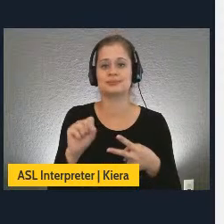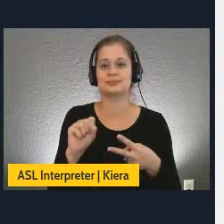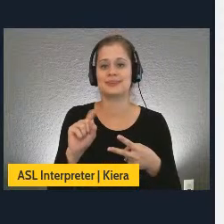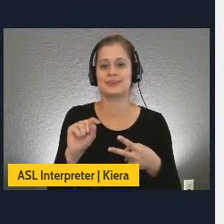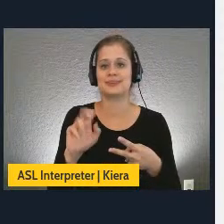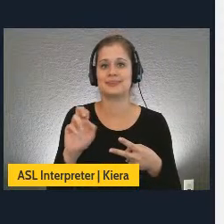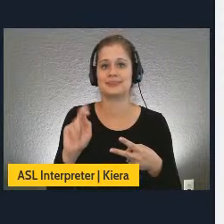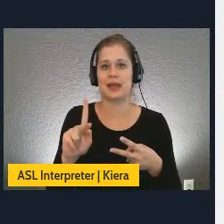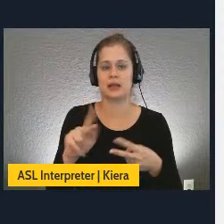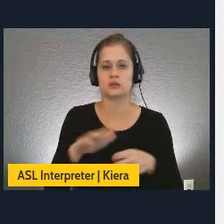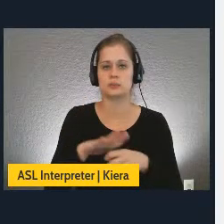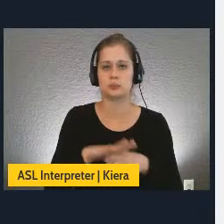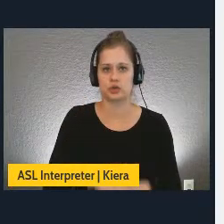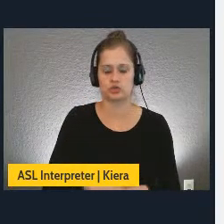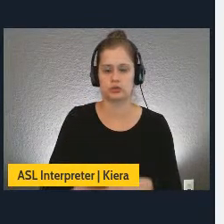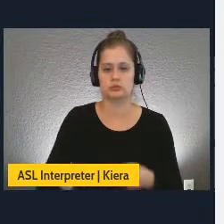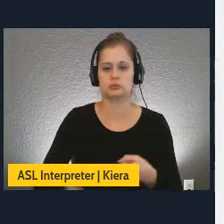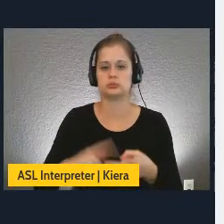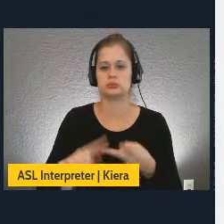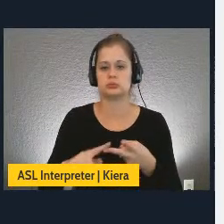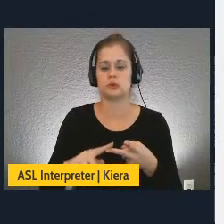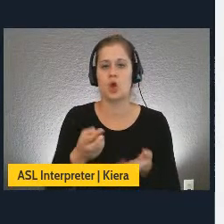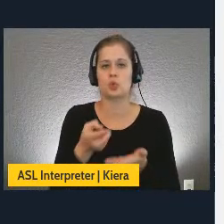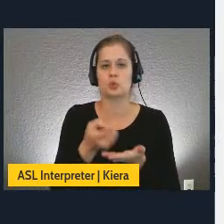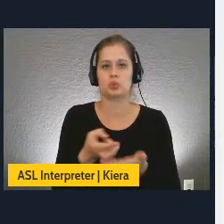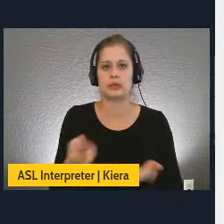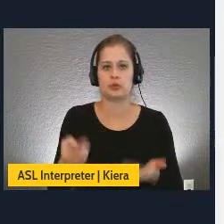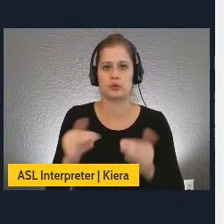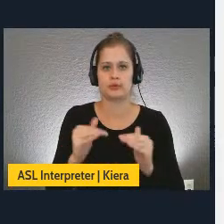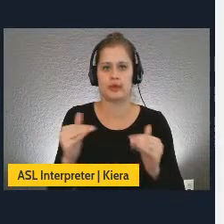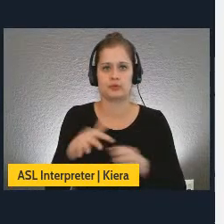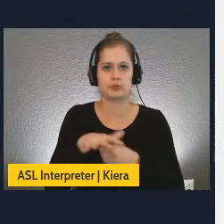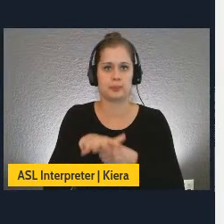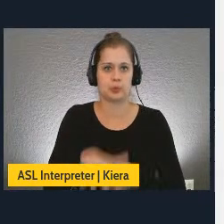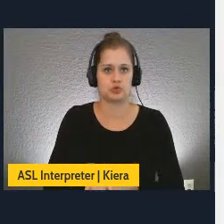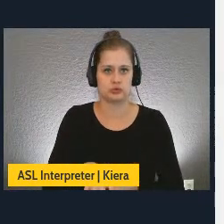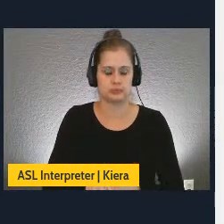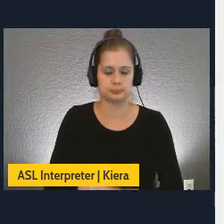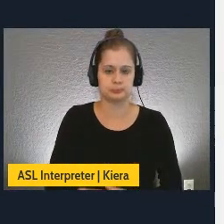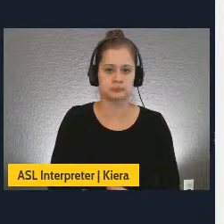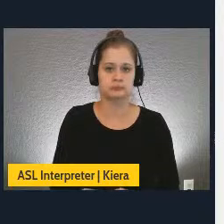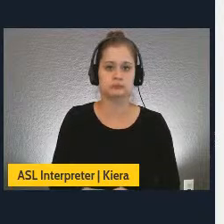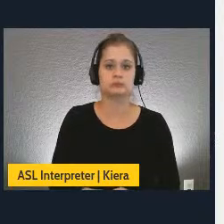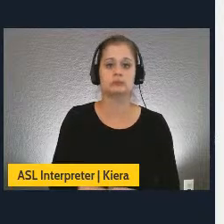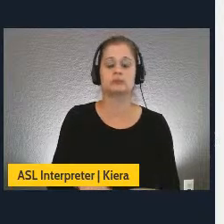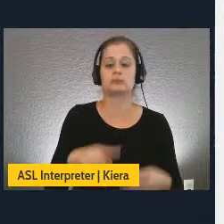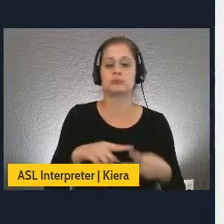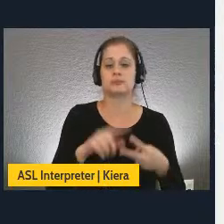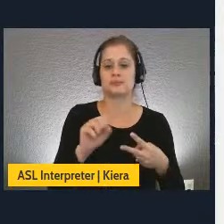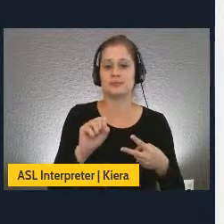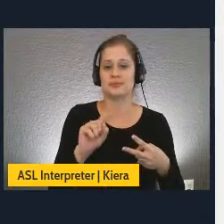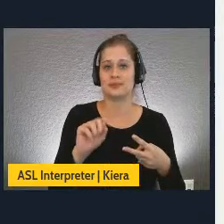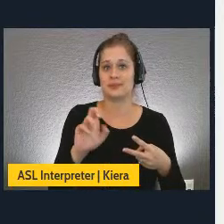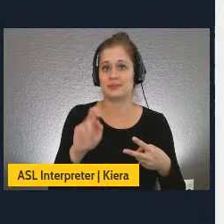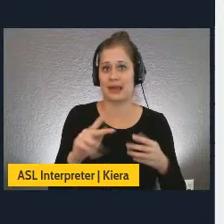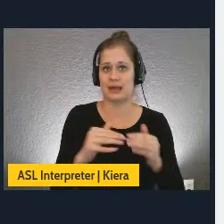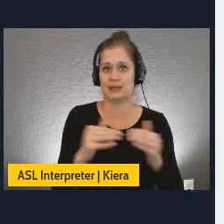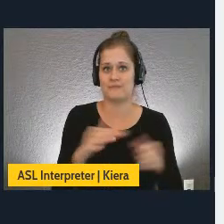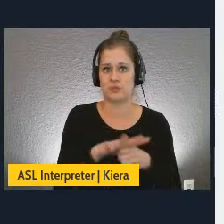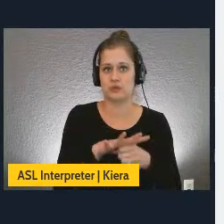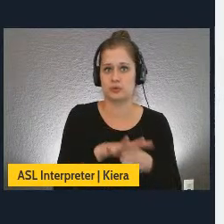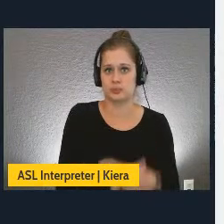suppression, and the second one is a resource level suppression. Stack level suppressions apply to